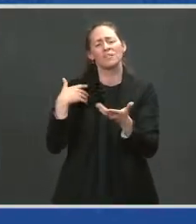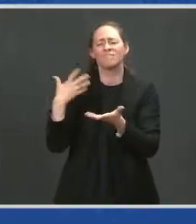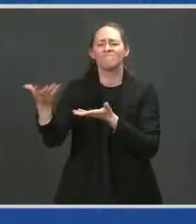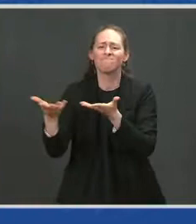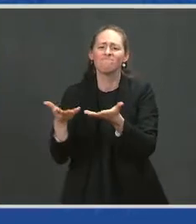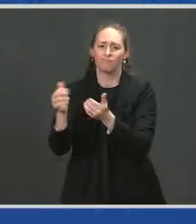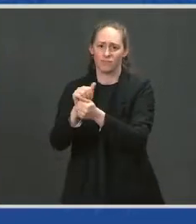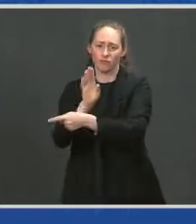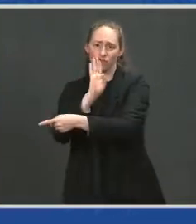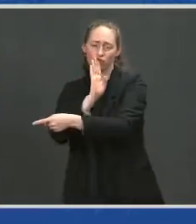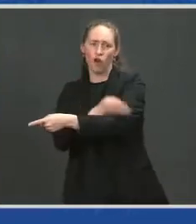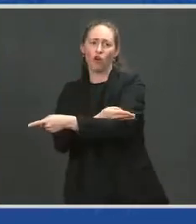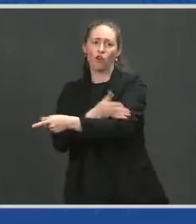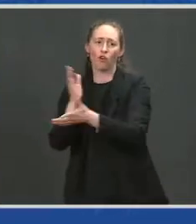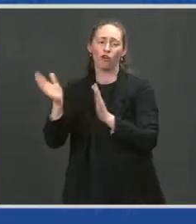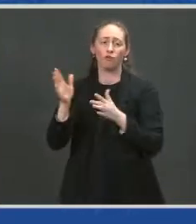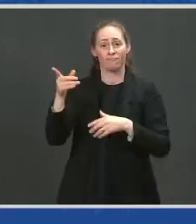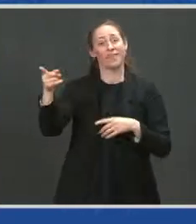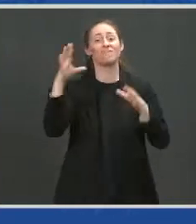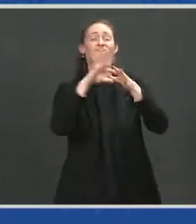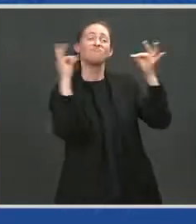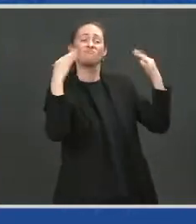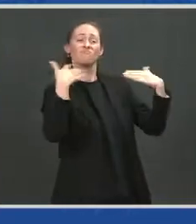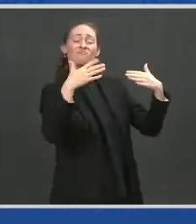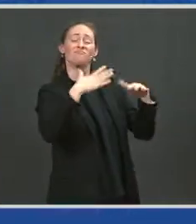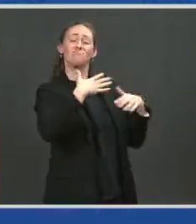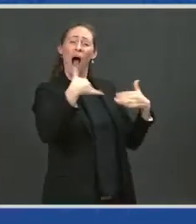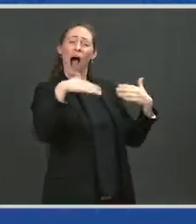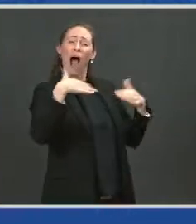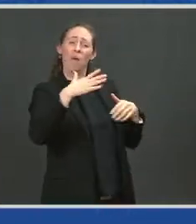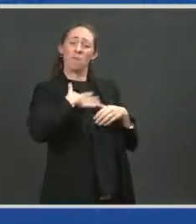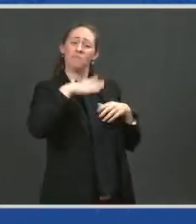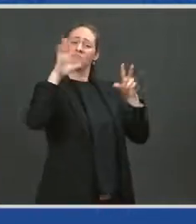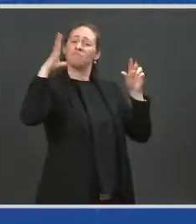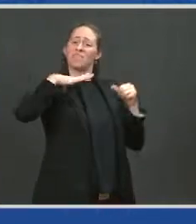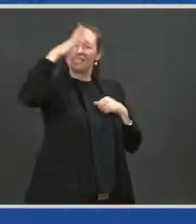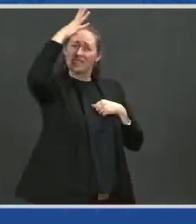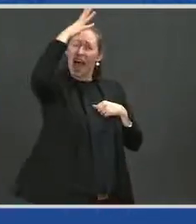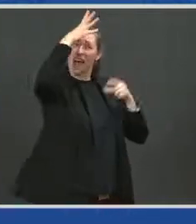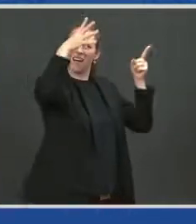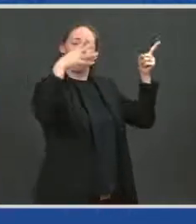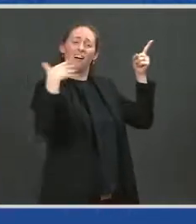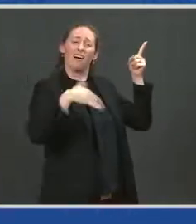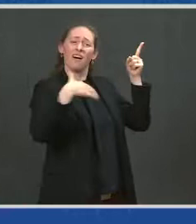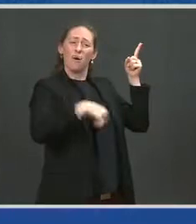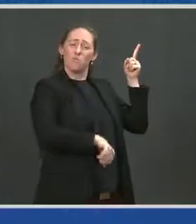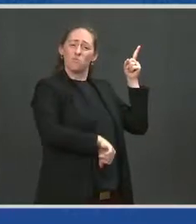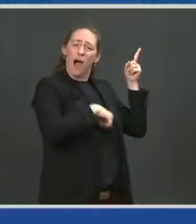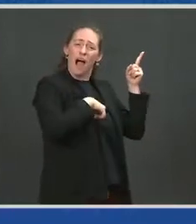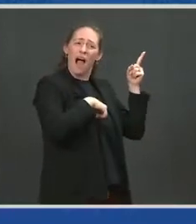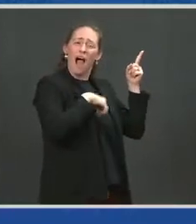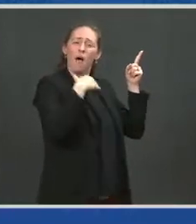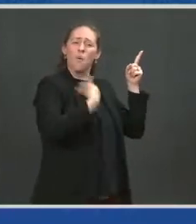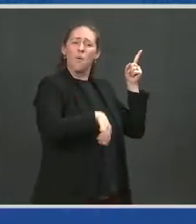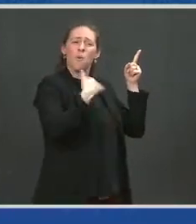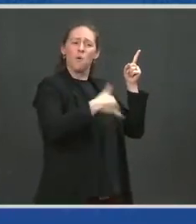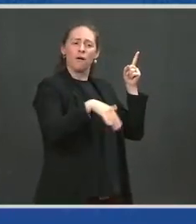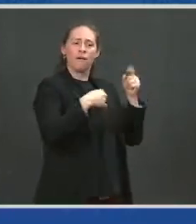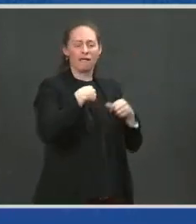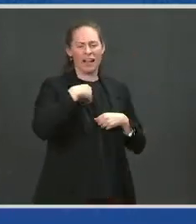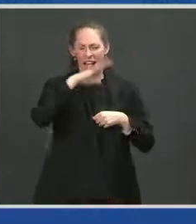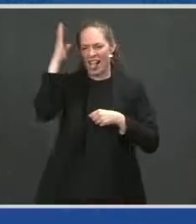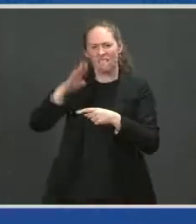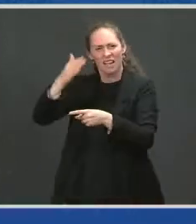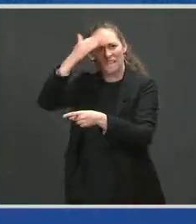said, Daddy's looking down on you. He's so proud. She said to me then, I'll never forget it, Daddy changed the